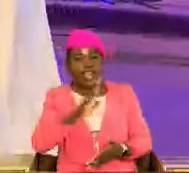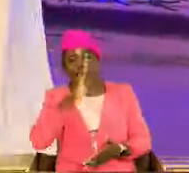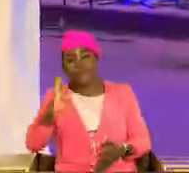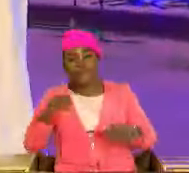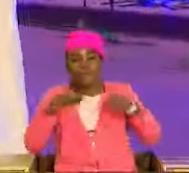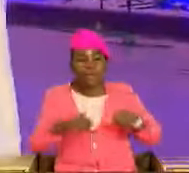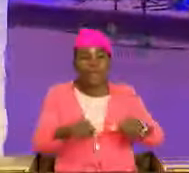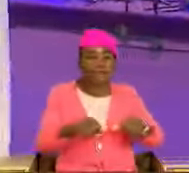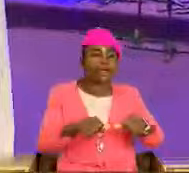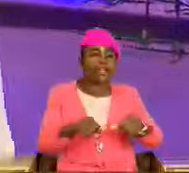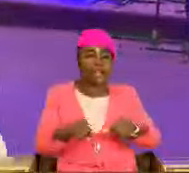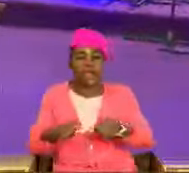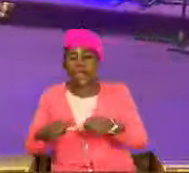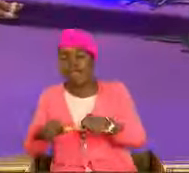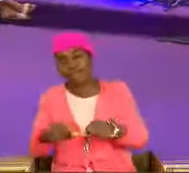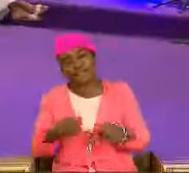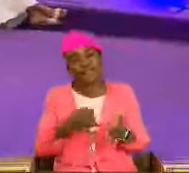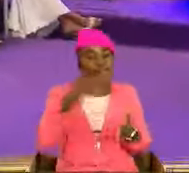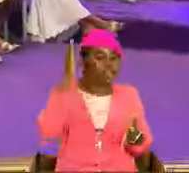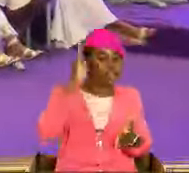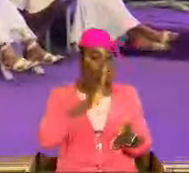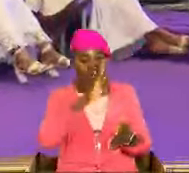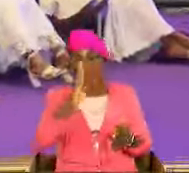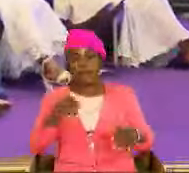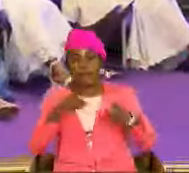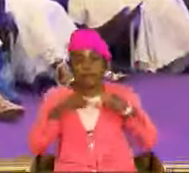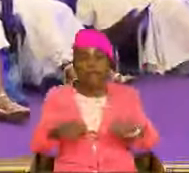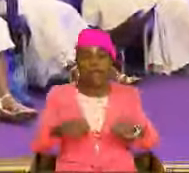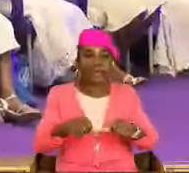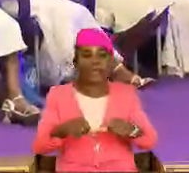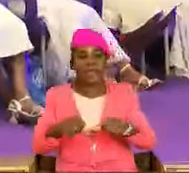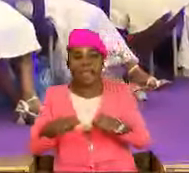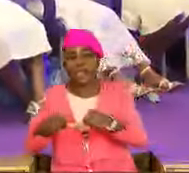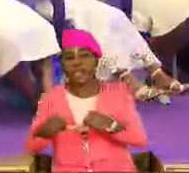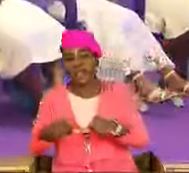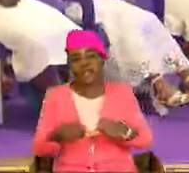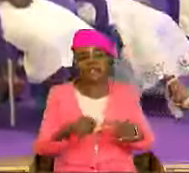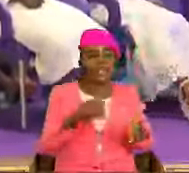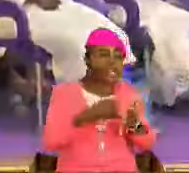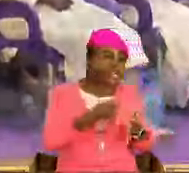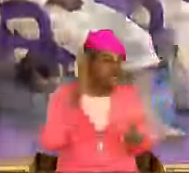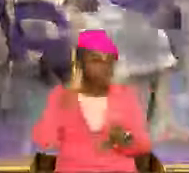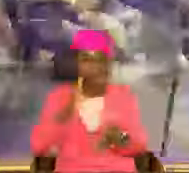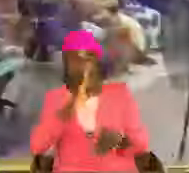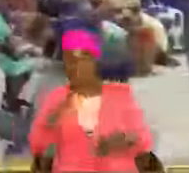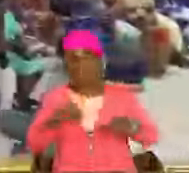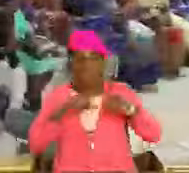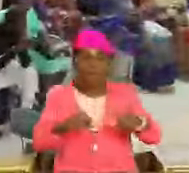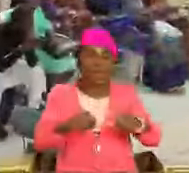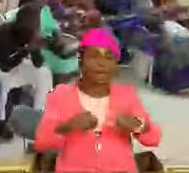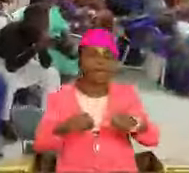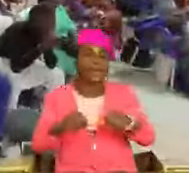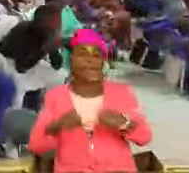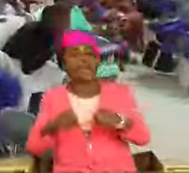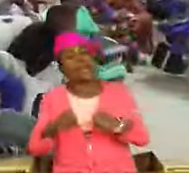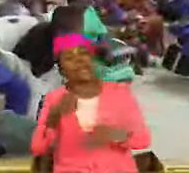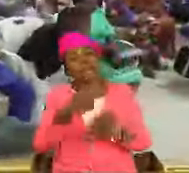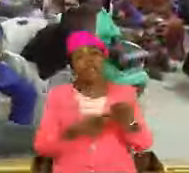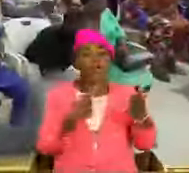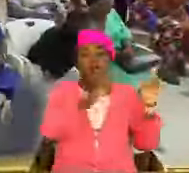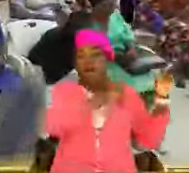it shall be permanent it shall be permanent it shall be